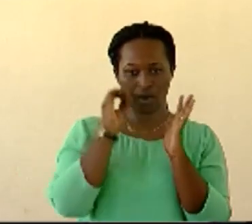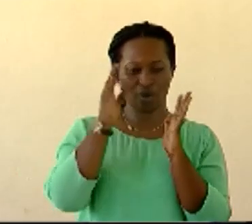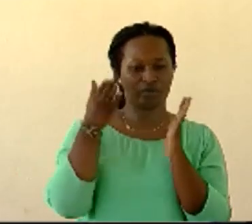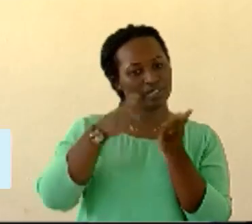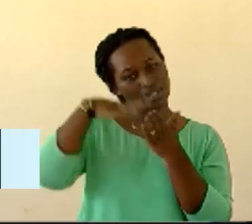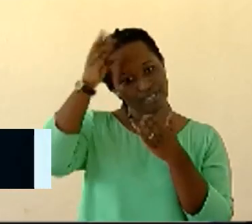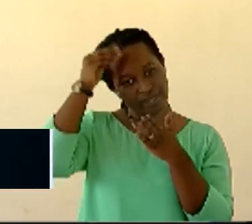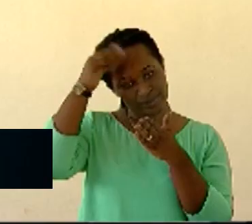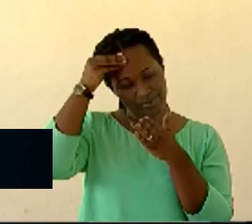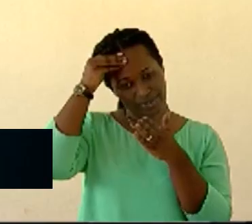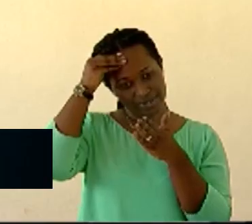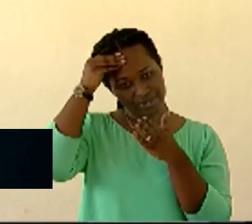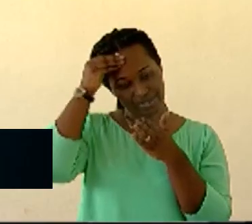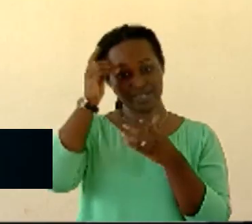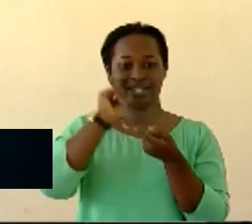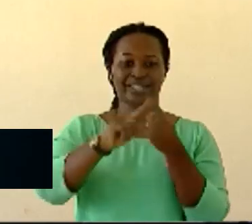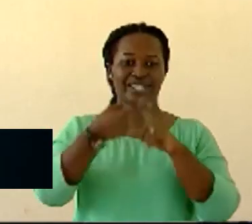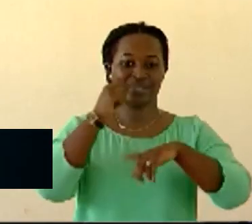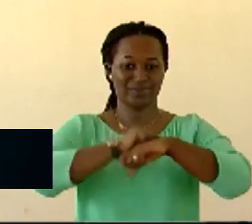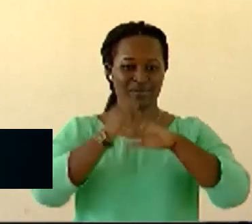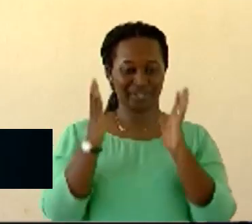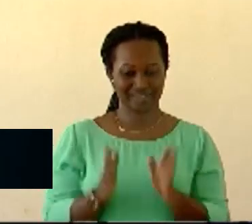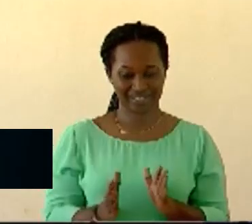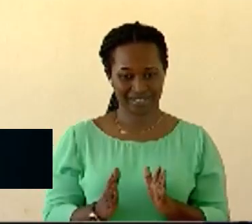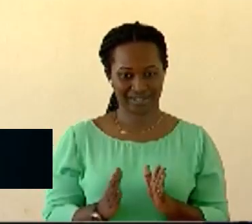lesson. Dear students,